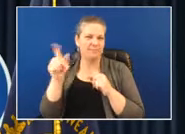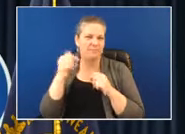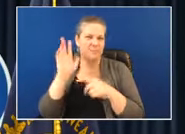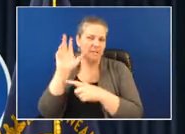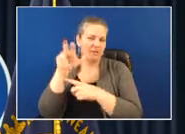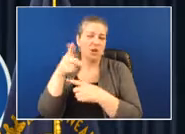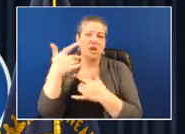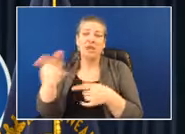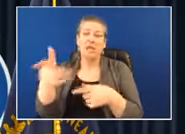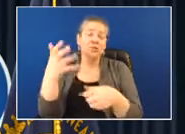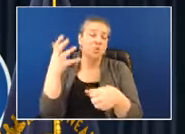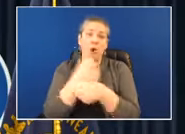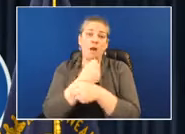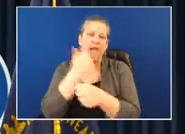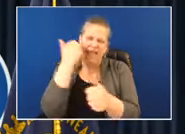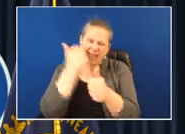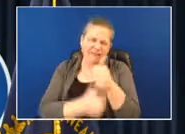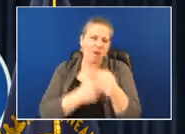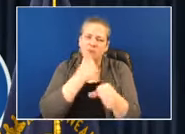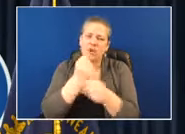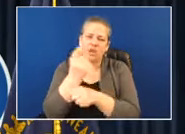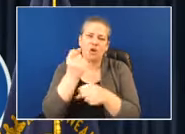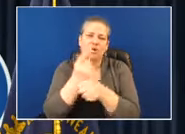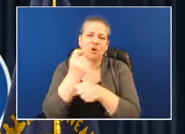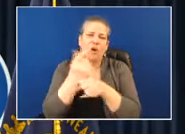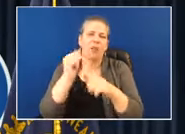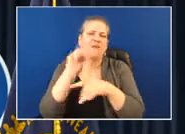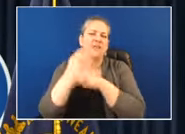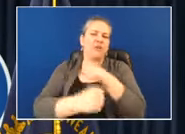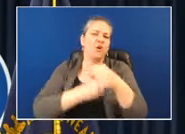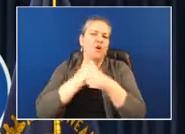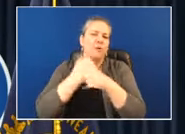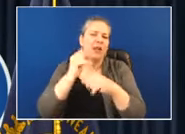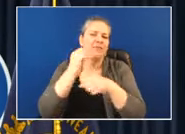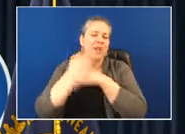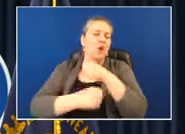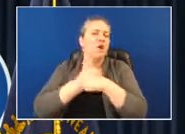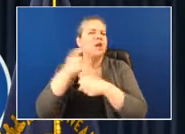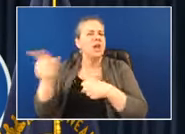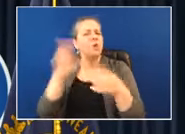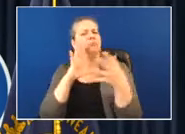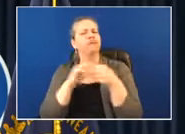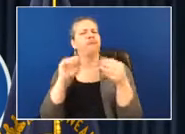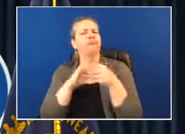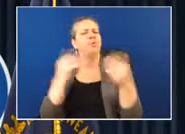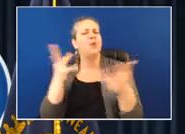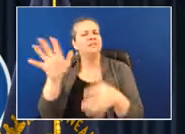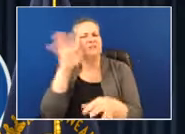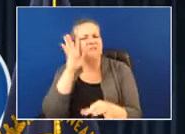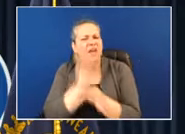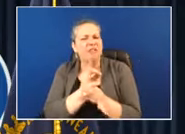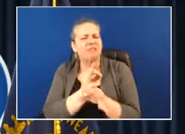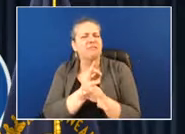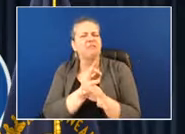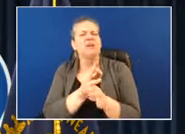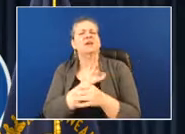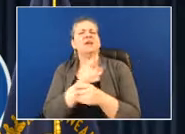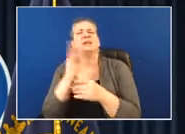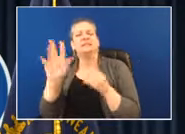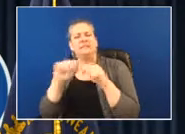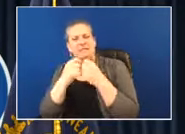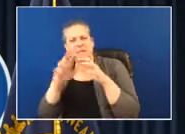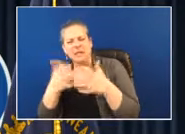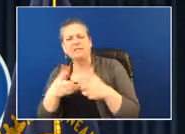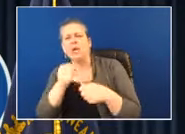honor and is going to be here sharing his faith with, I think, a lot of his teammates and the women's team here in